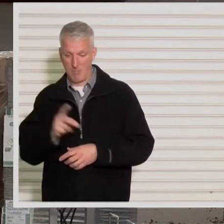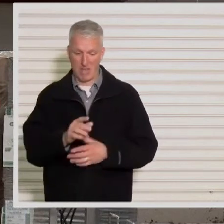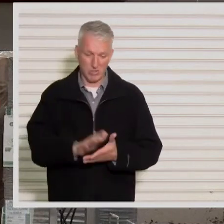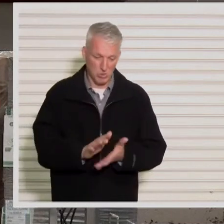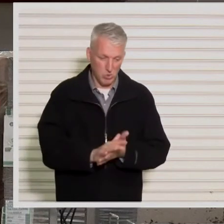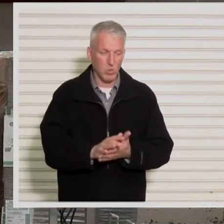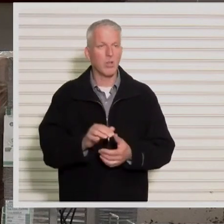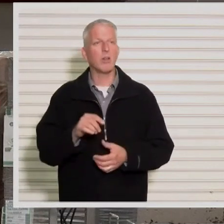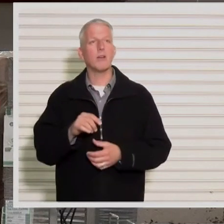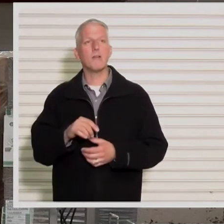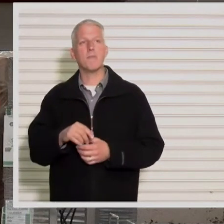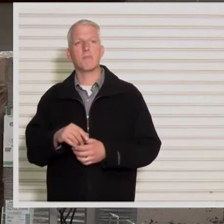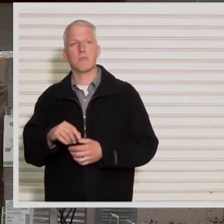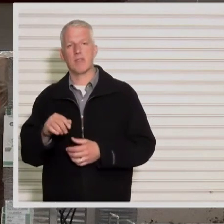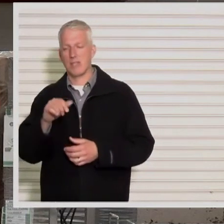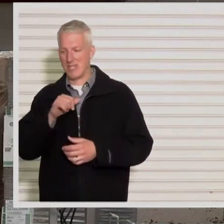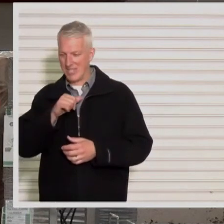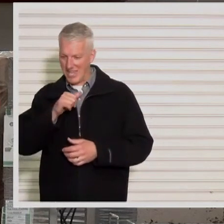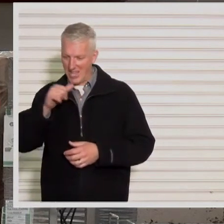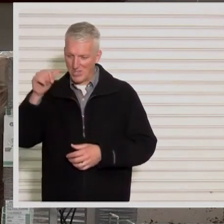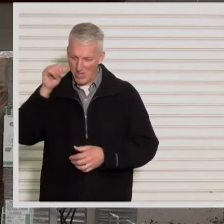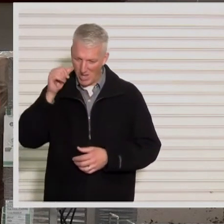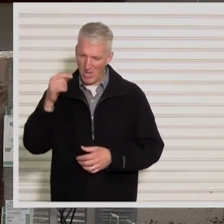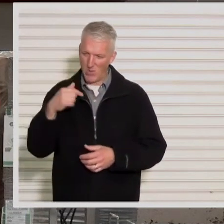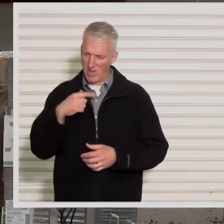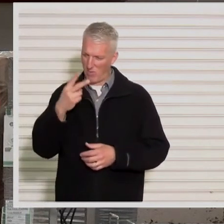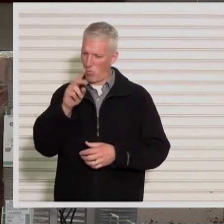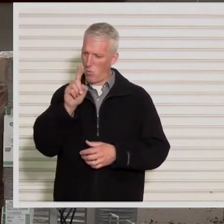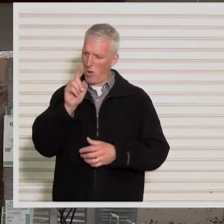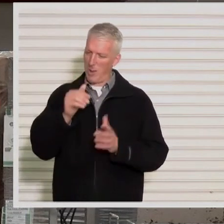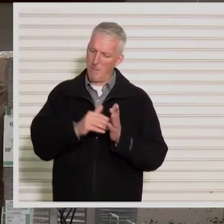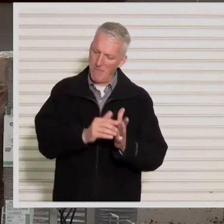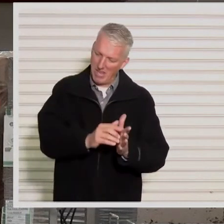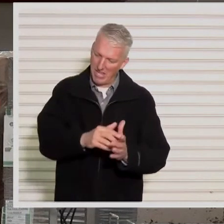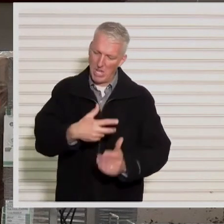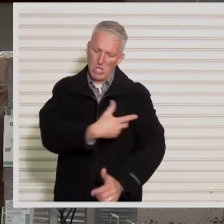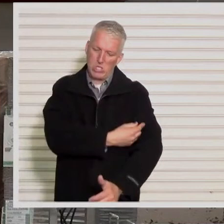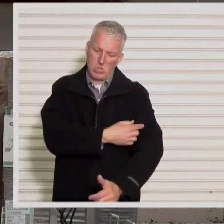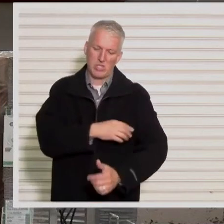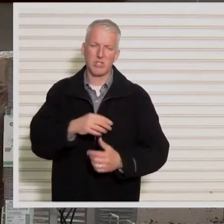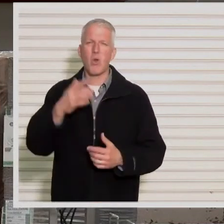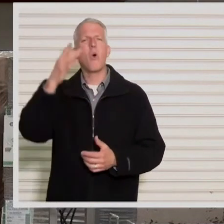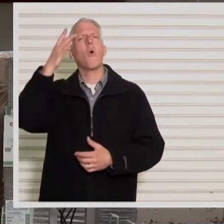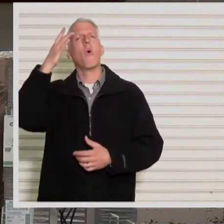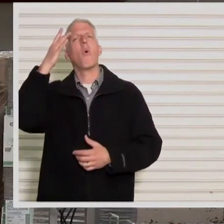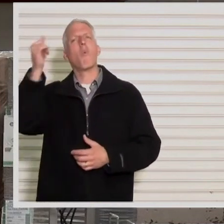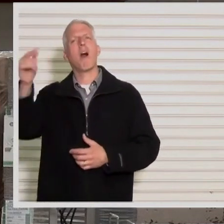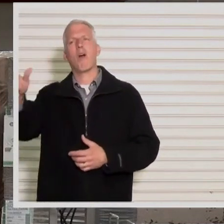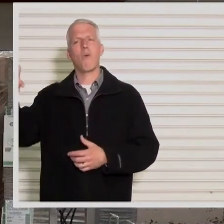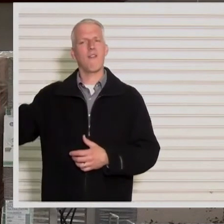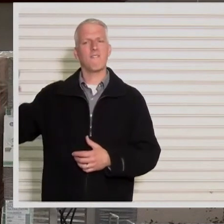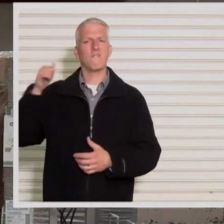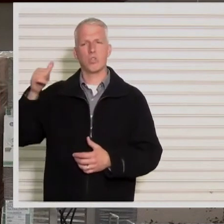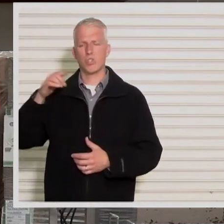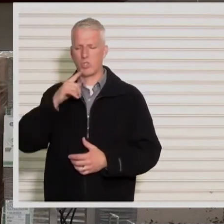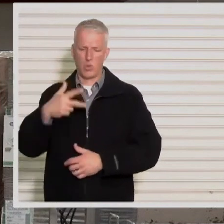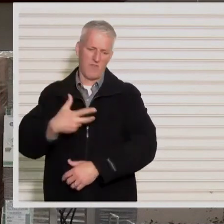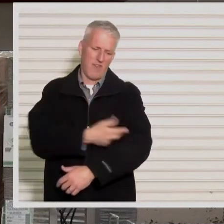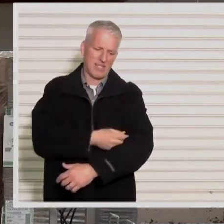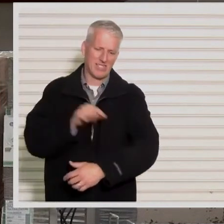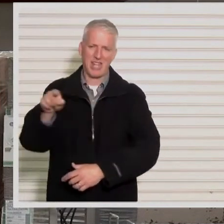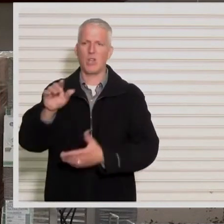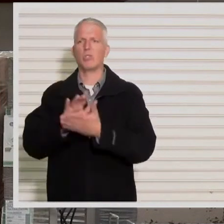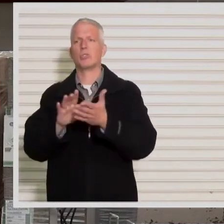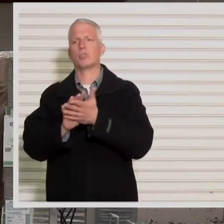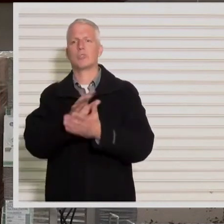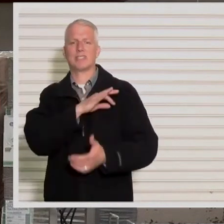you detailed federal vaccine allocations of over 1 million doses a week to the state through the end of the month. Why are you refusing to vaccinate even 100,000 school staff per